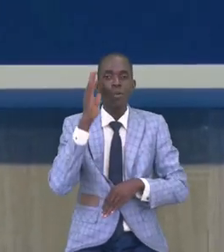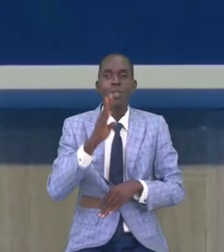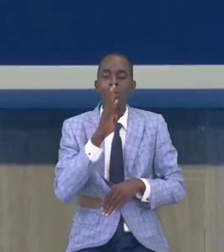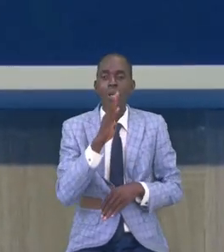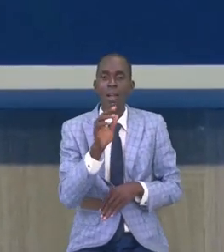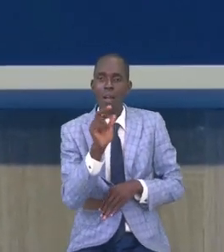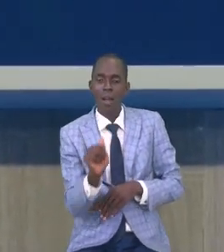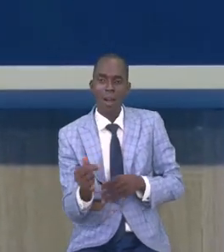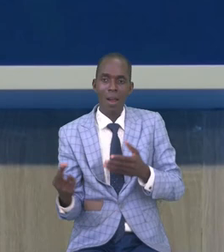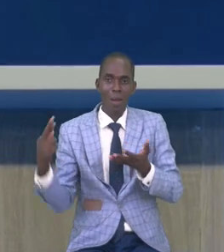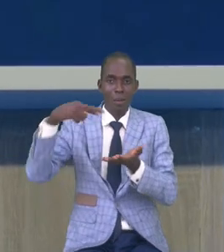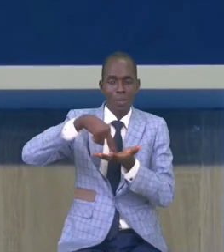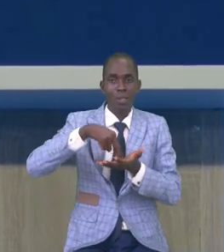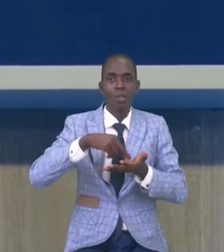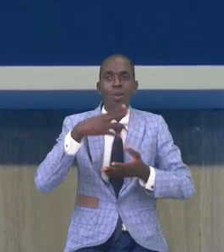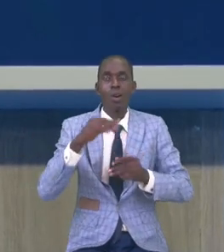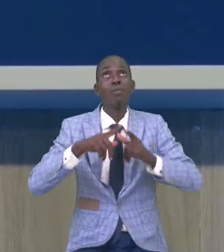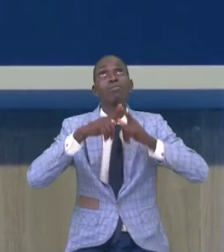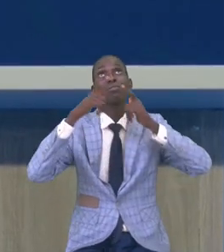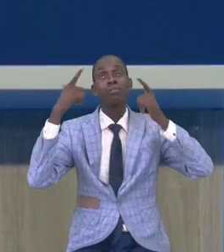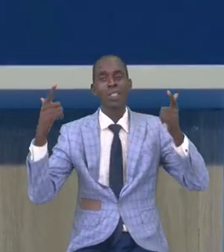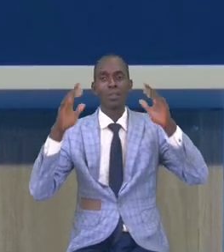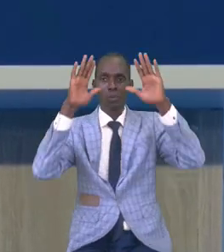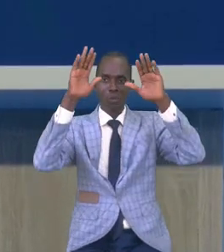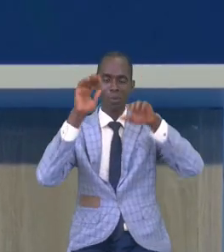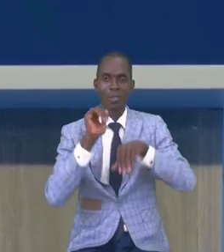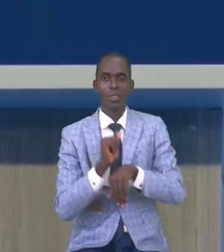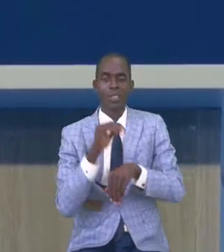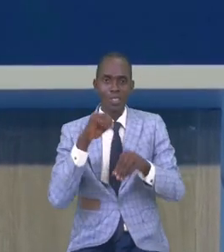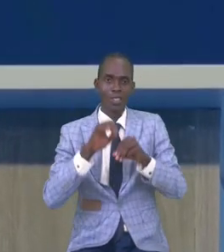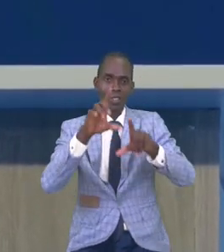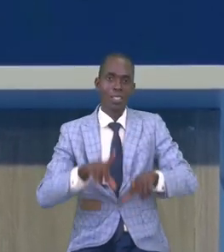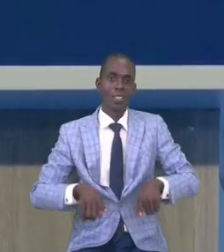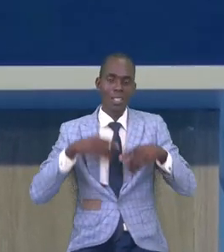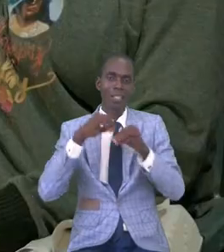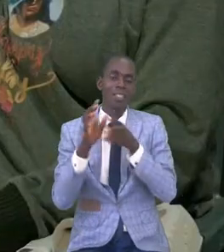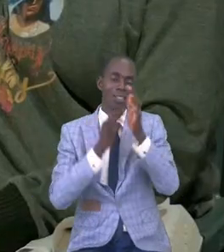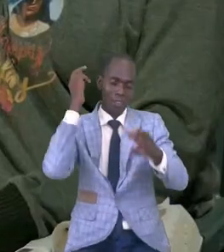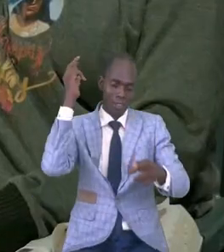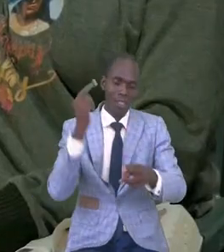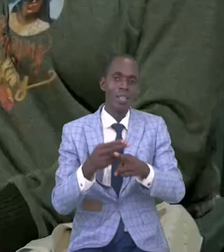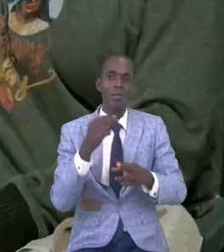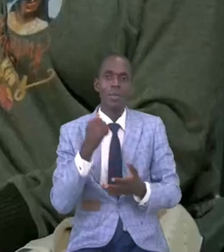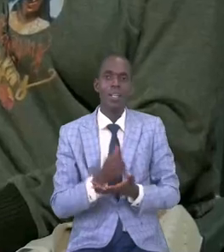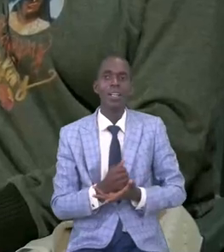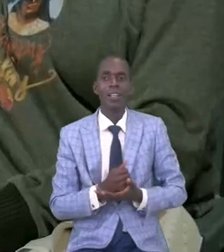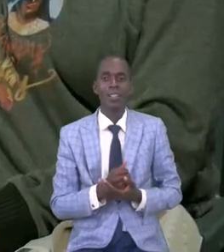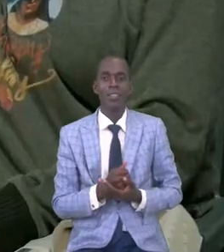repetition of great miracle in your life in Jesus' name.